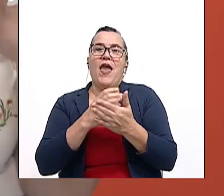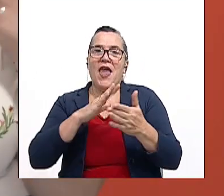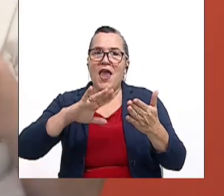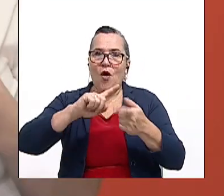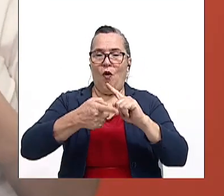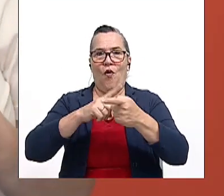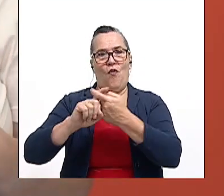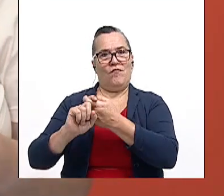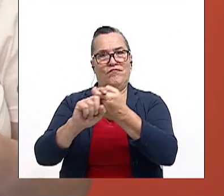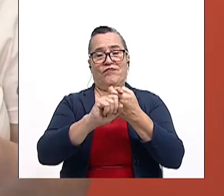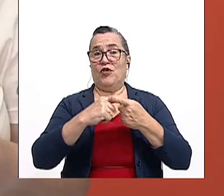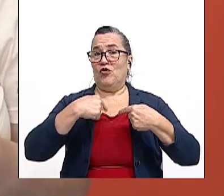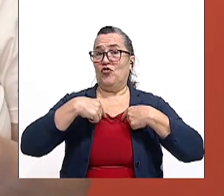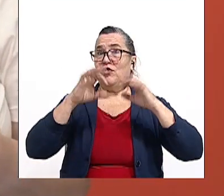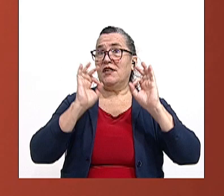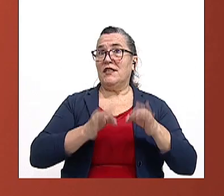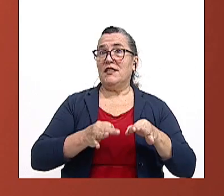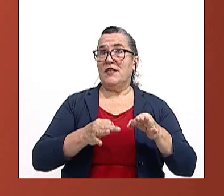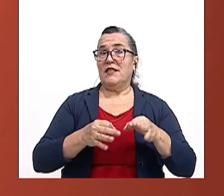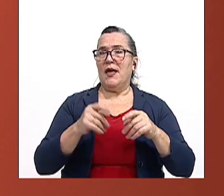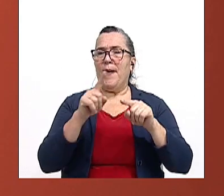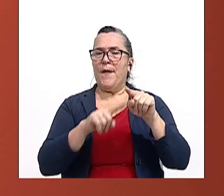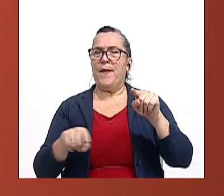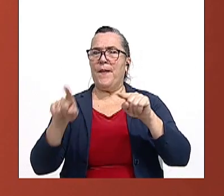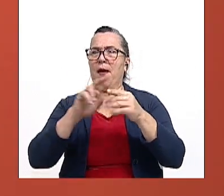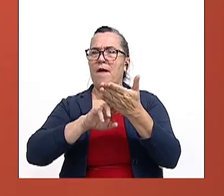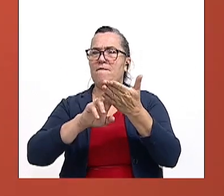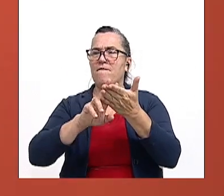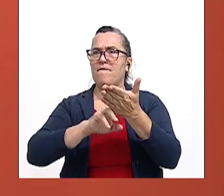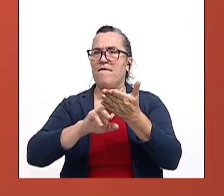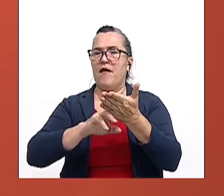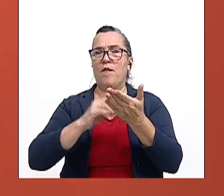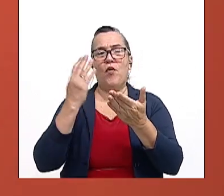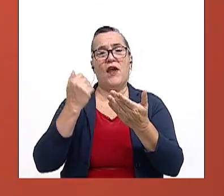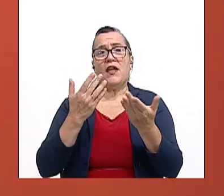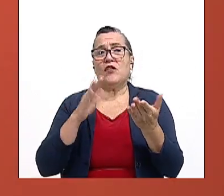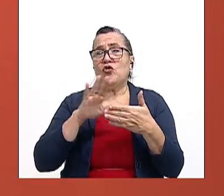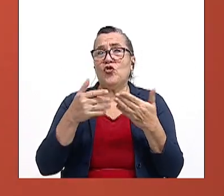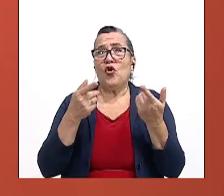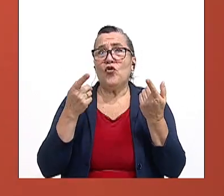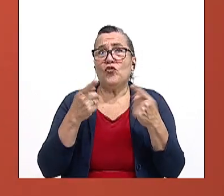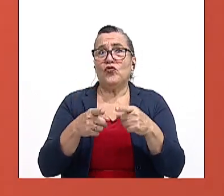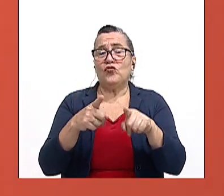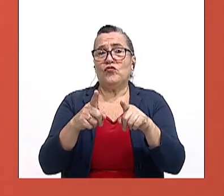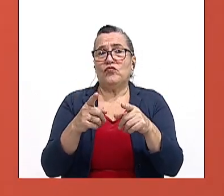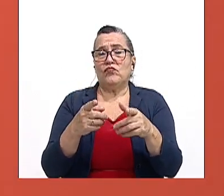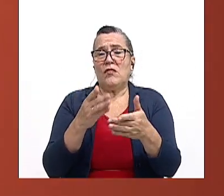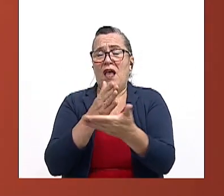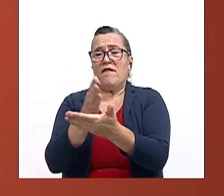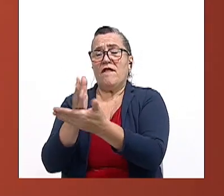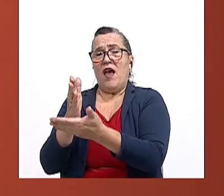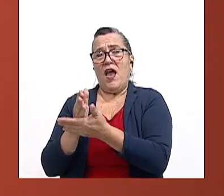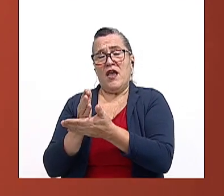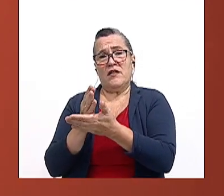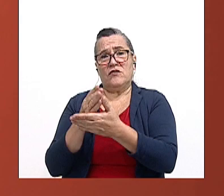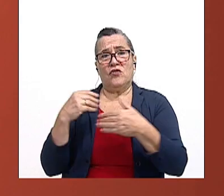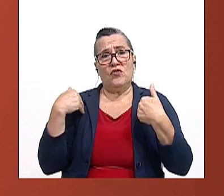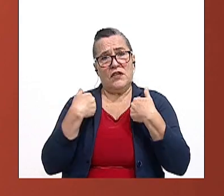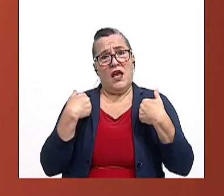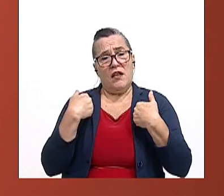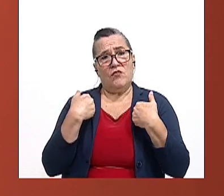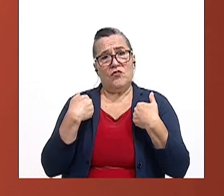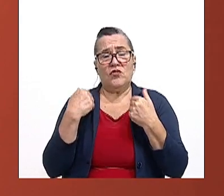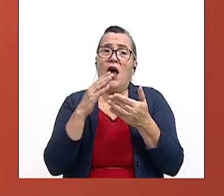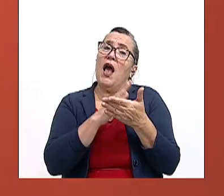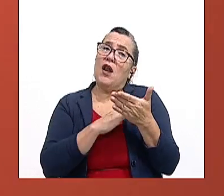example, I decided to start my green journey because of all the effects our actions are having on animals. Some might do it for the